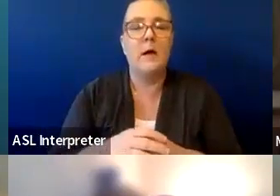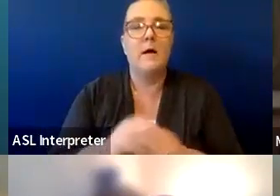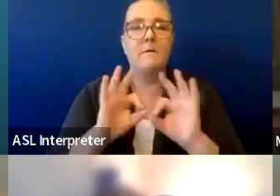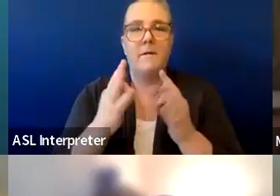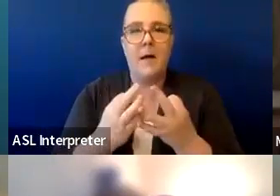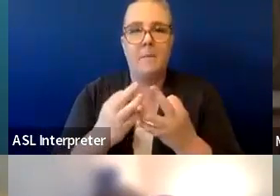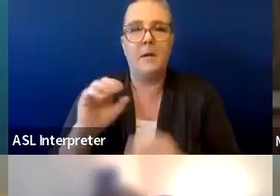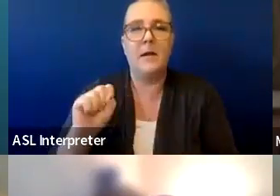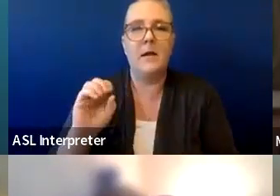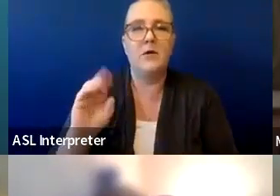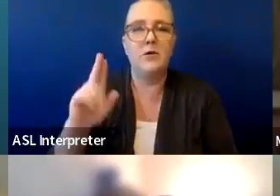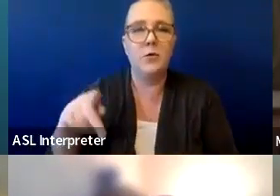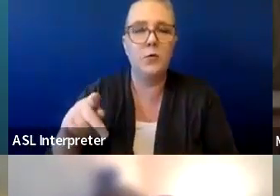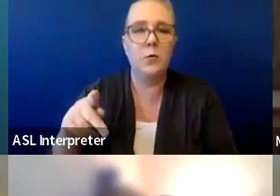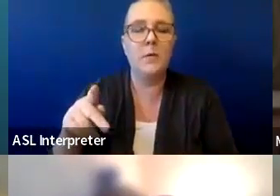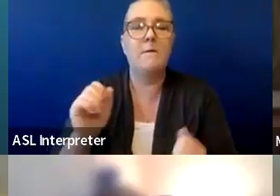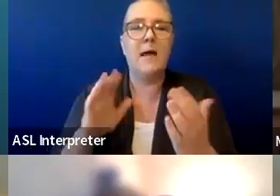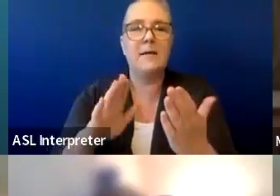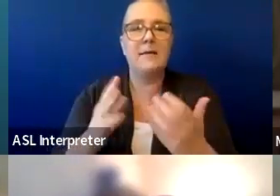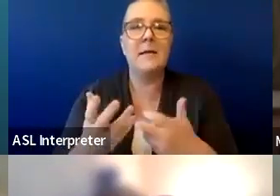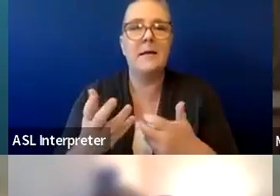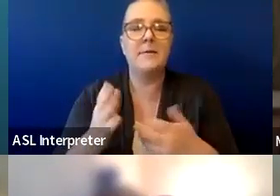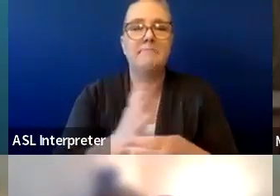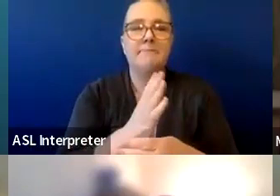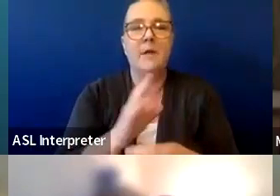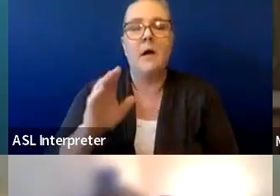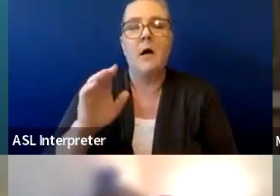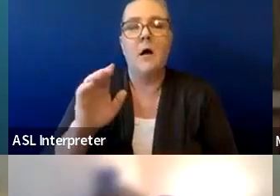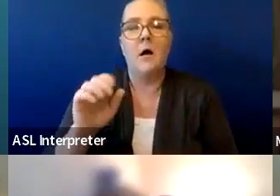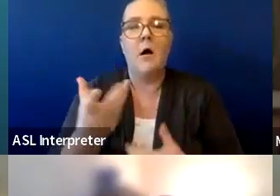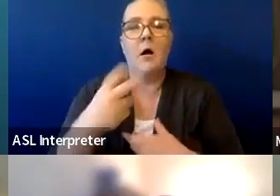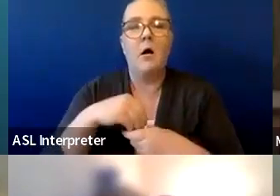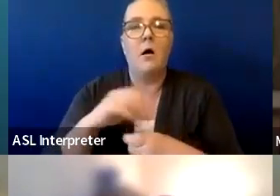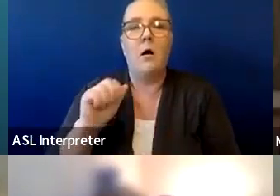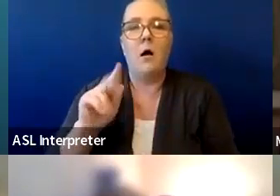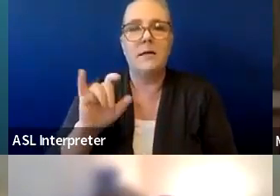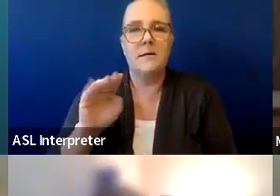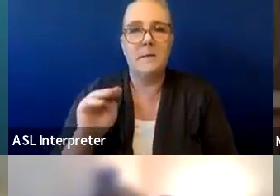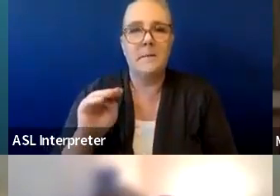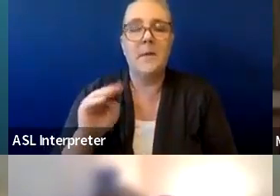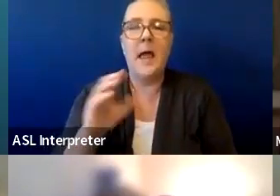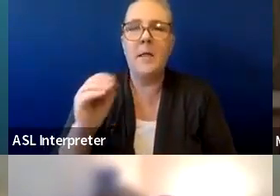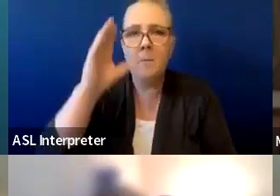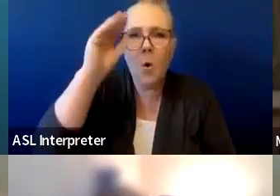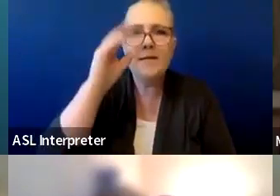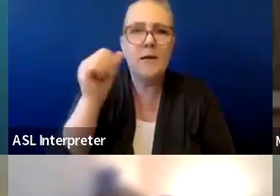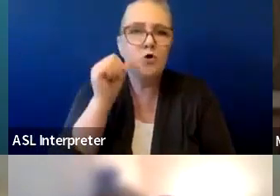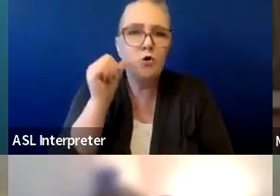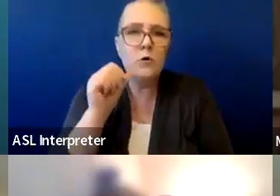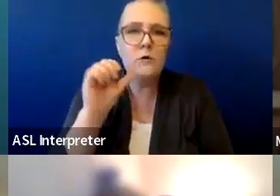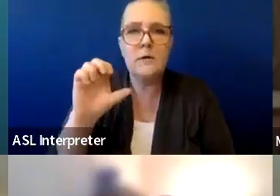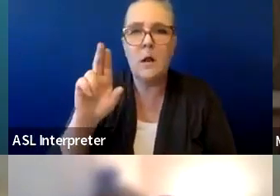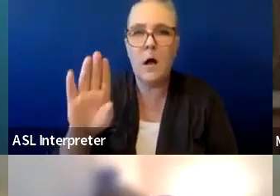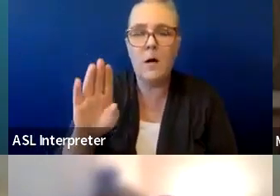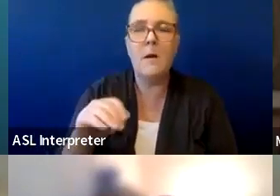Acing Autism. We just started working with the Boys and Girls Club, Cameron Park